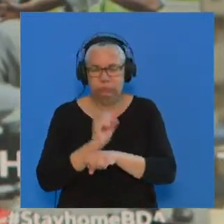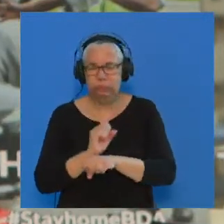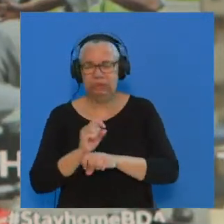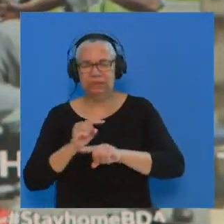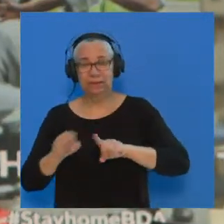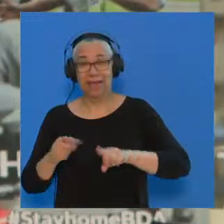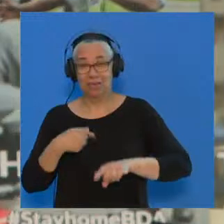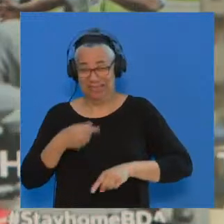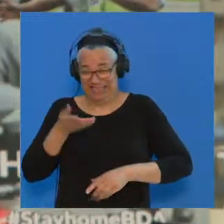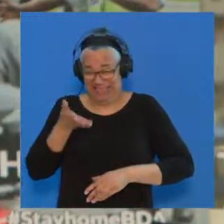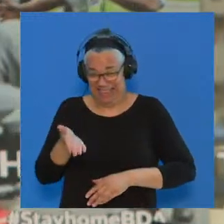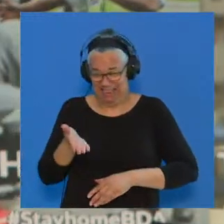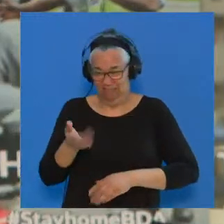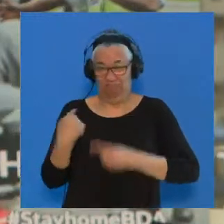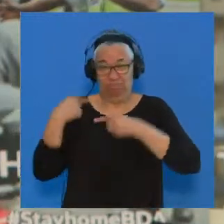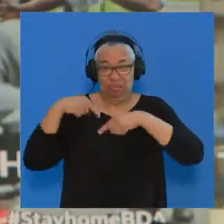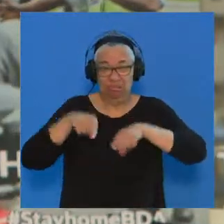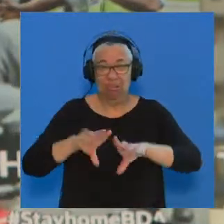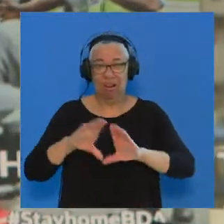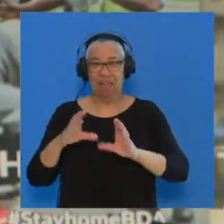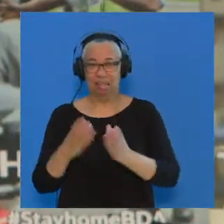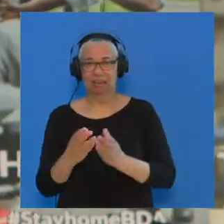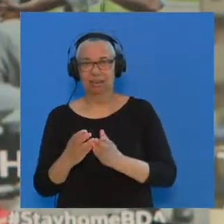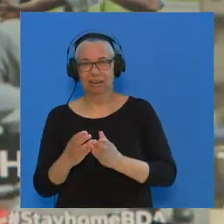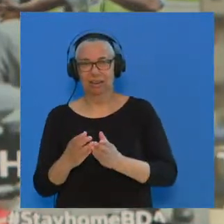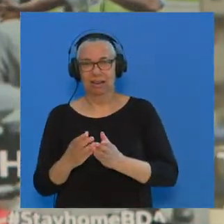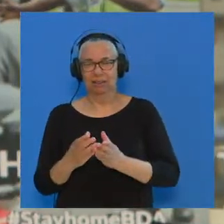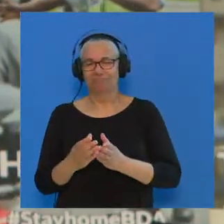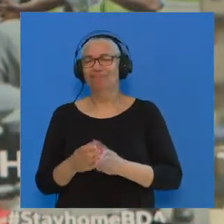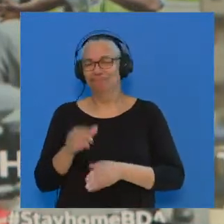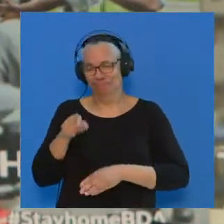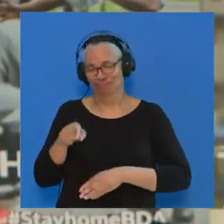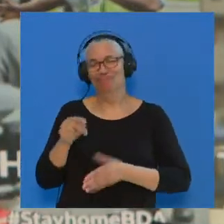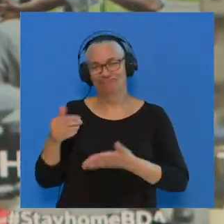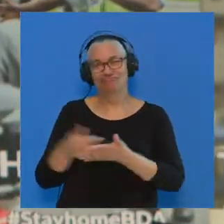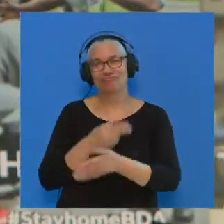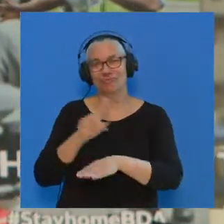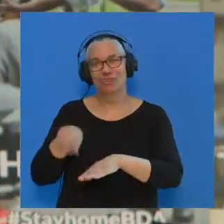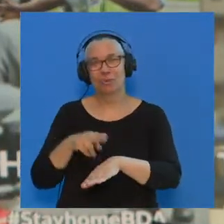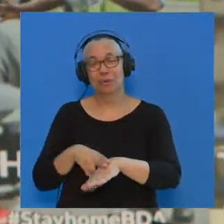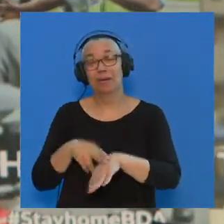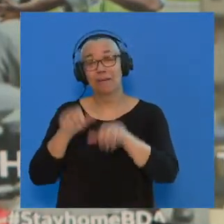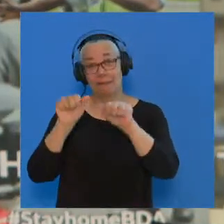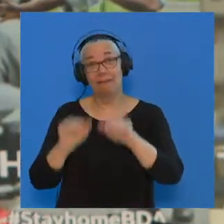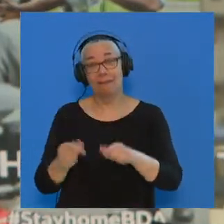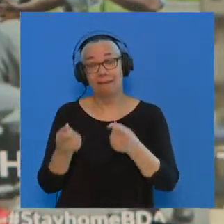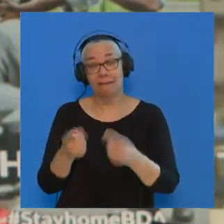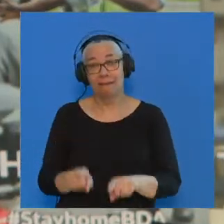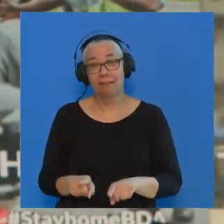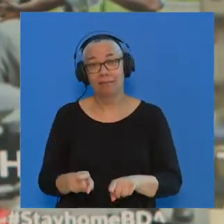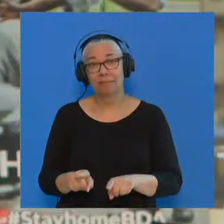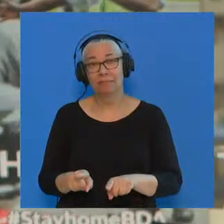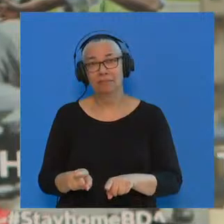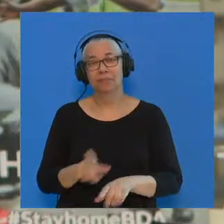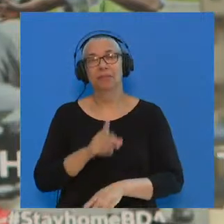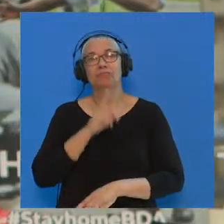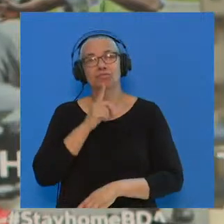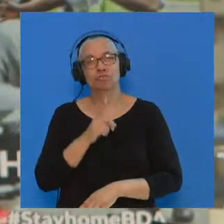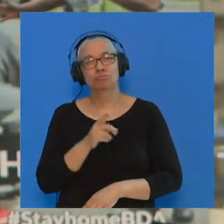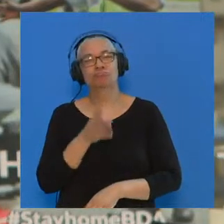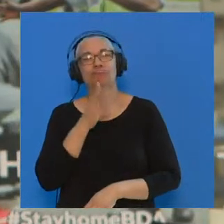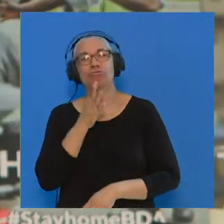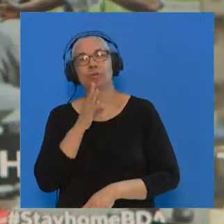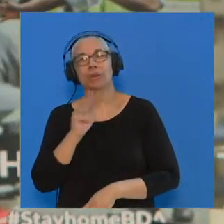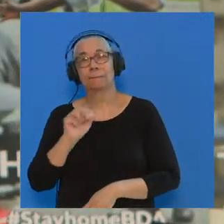they were actually in session, and I can tell you that it is our new normal, but it can be done. And I'm sure that, and I speak with the Minister of